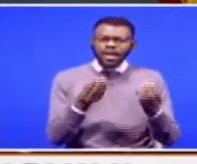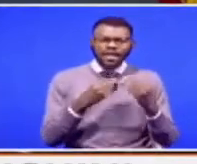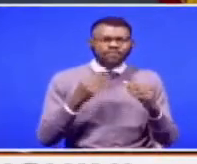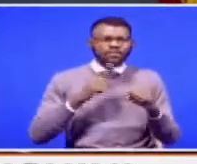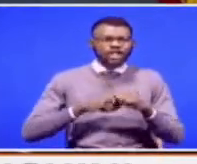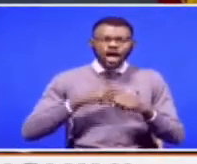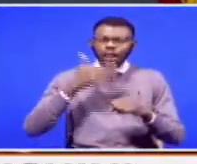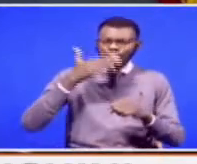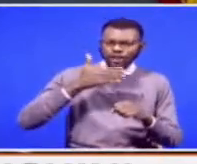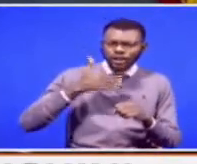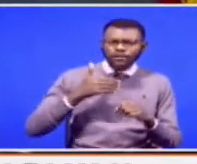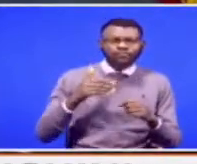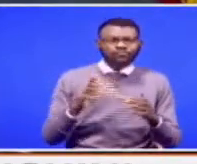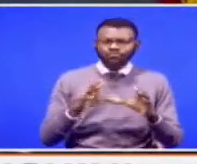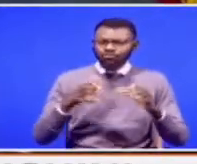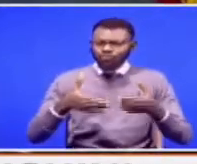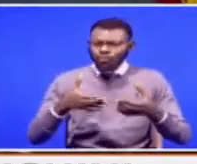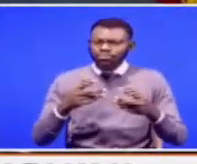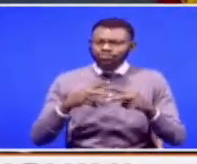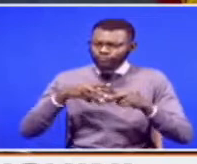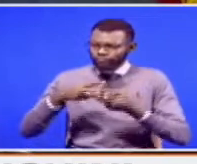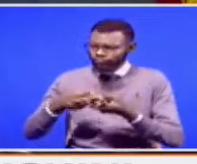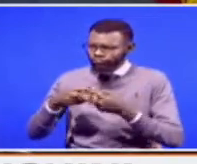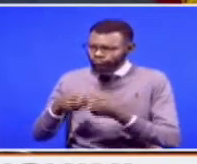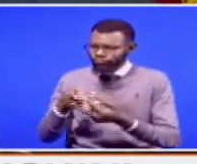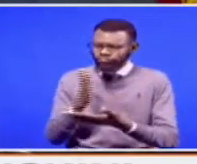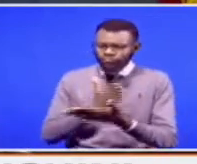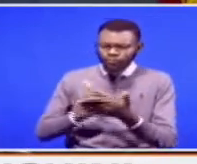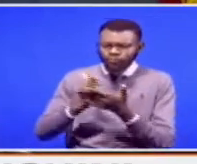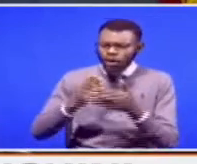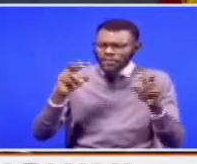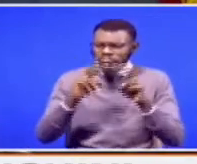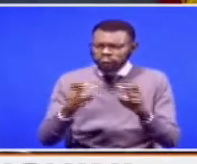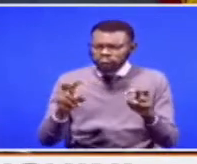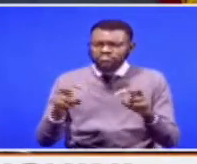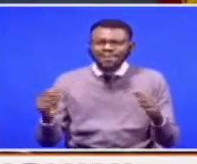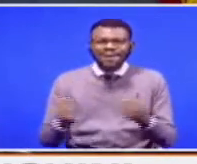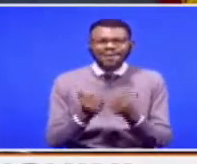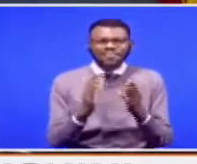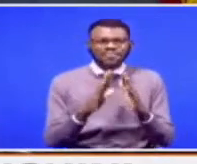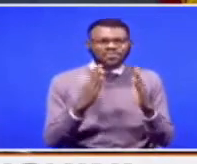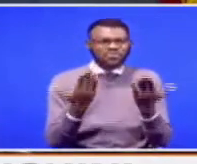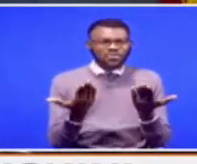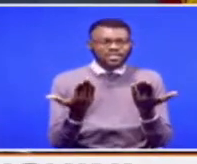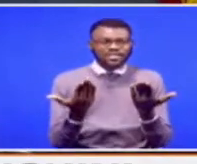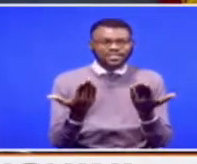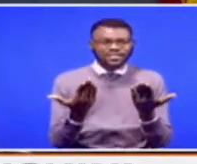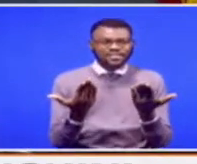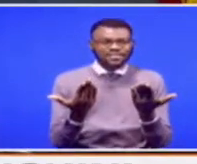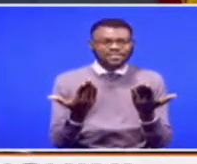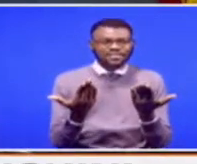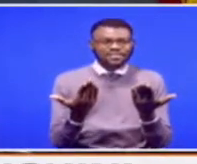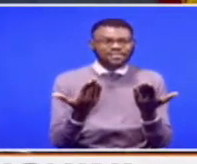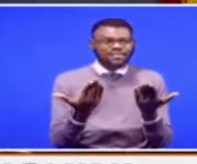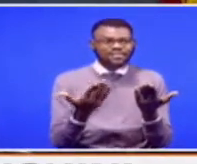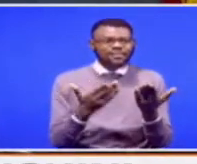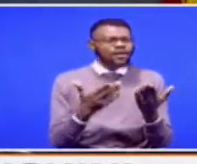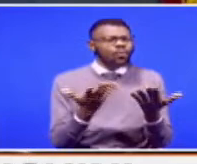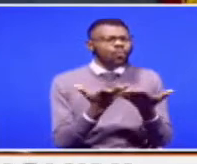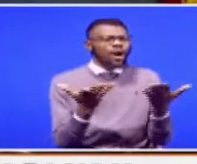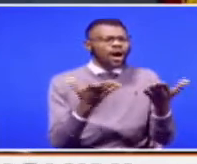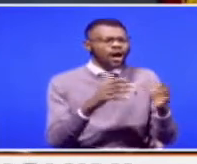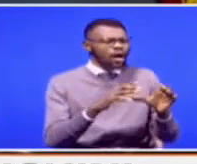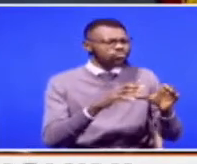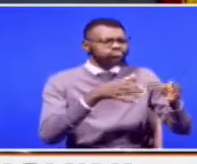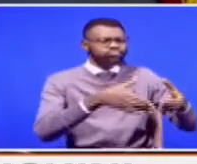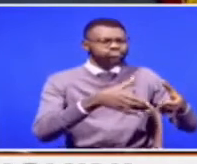for the engineers to conclusively confirm was the signal from this plant reporting